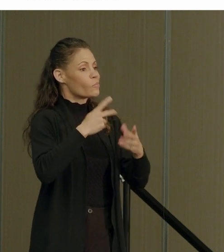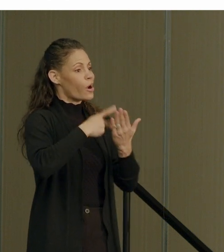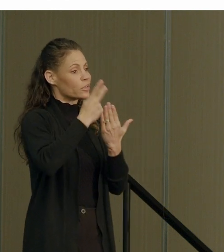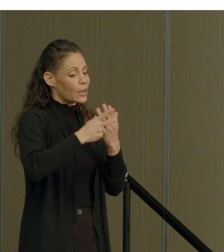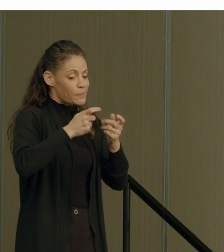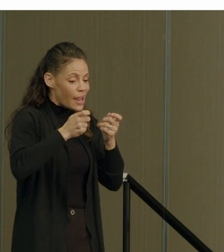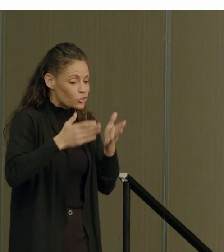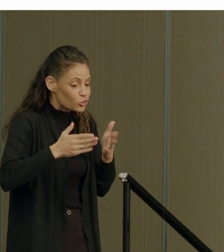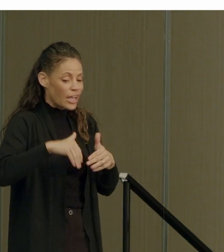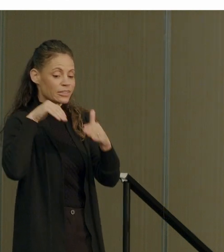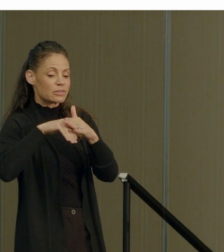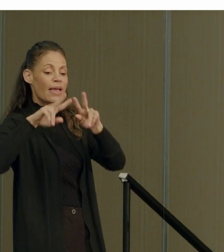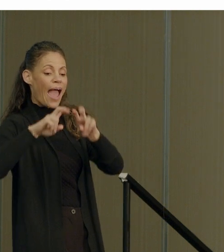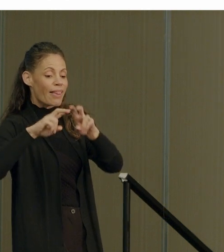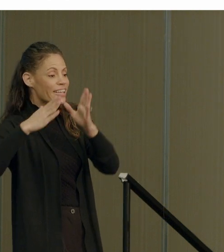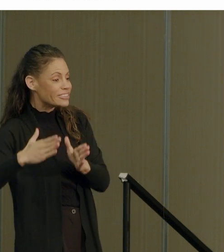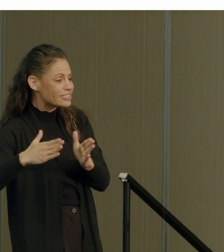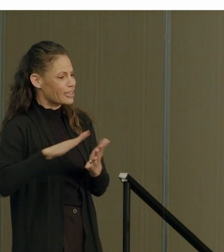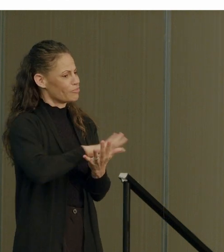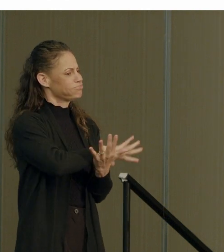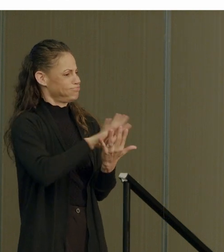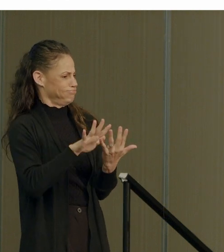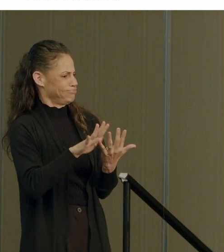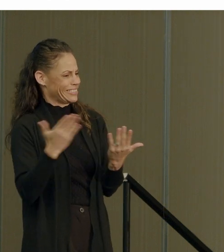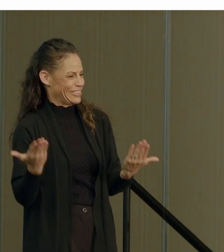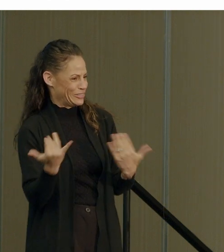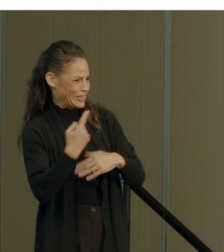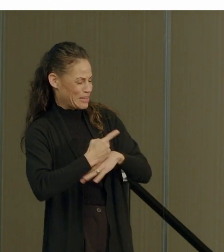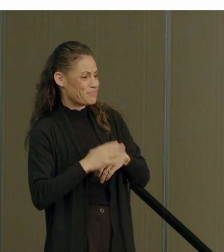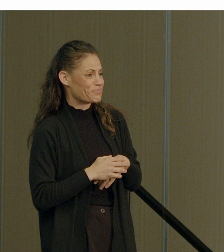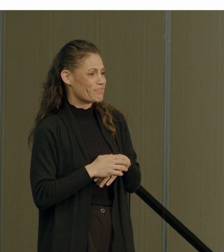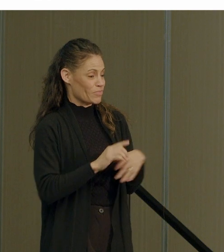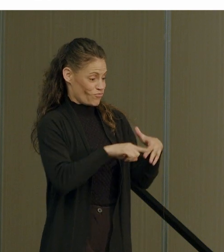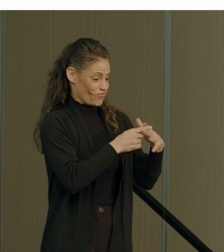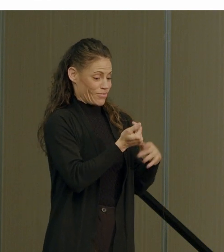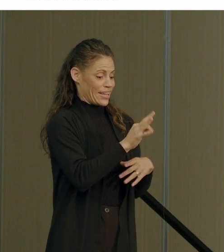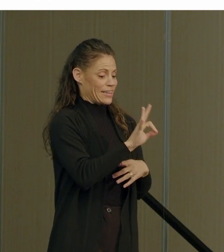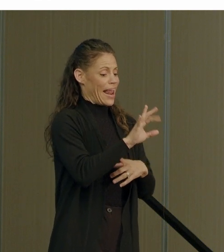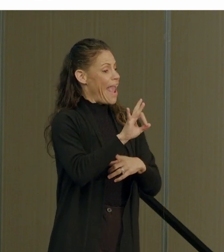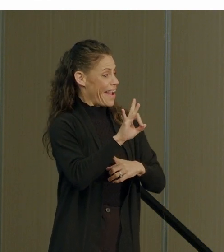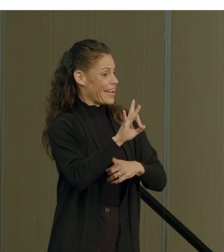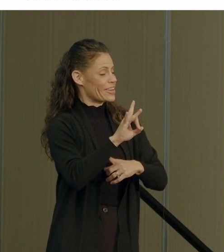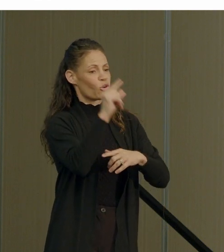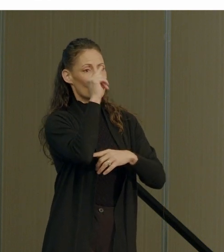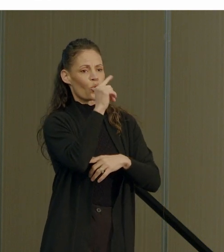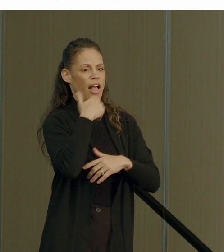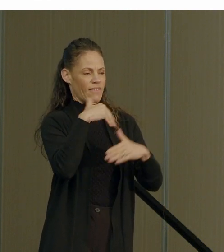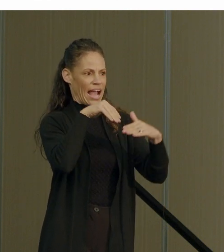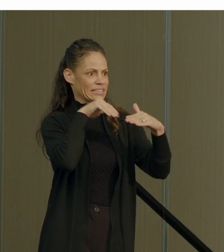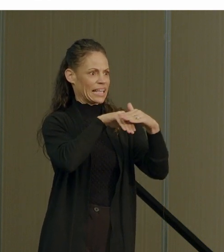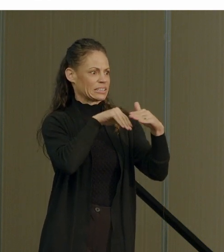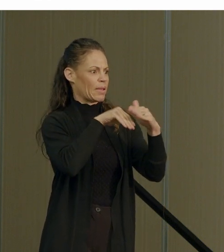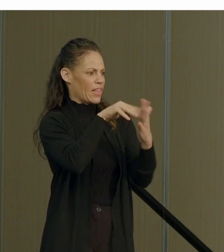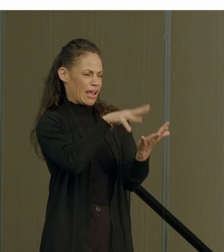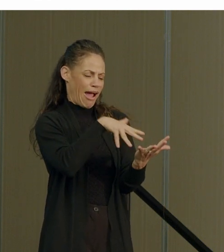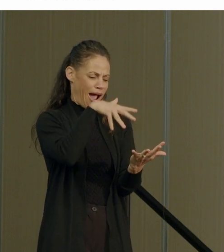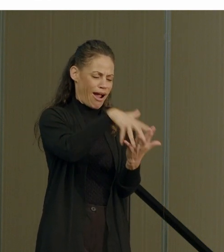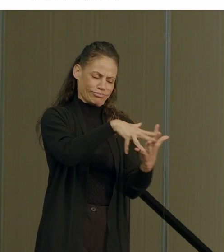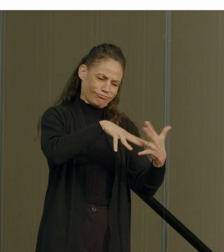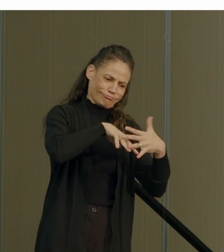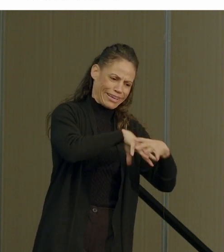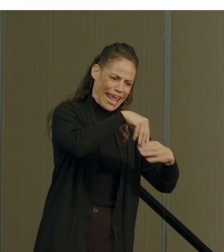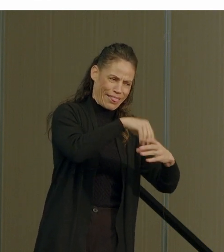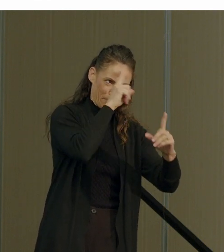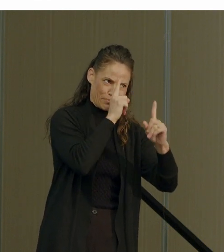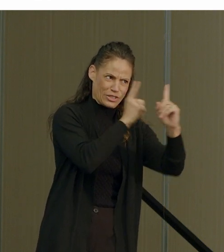accessibility analysts. So ever since 1998, Google has had accessibility baked right into its mission, and that is to